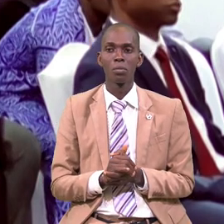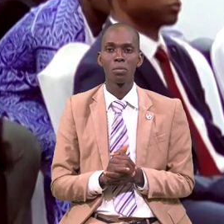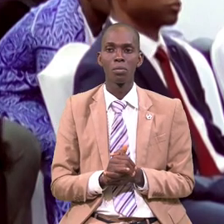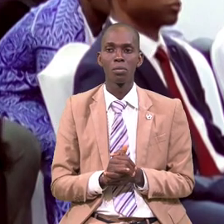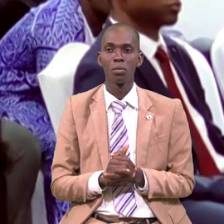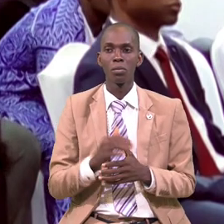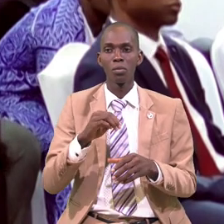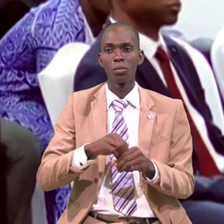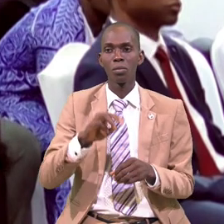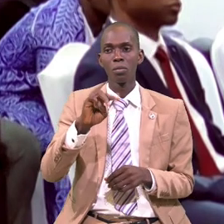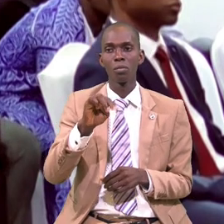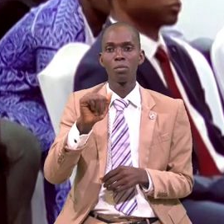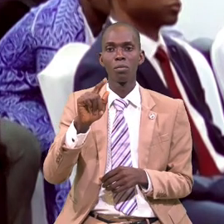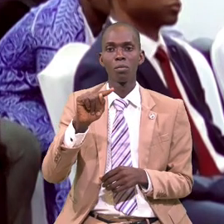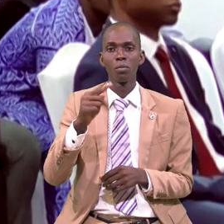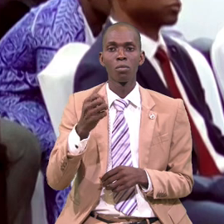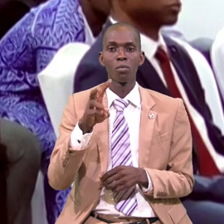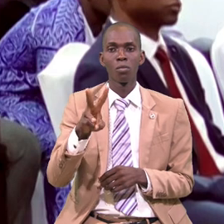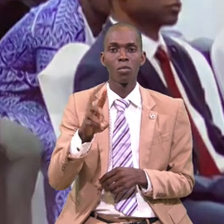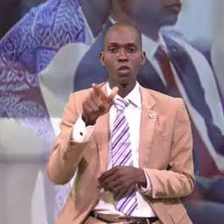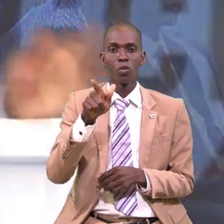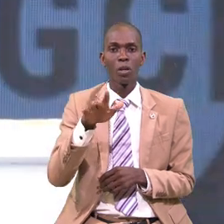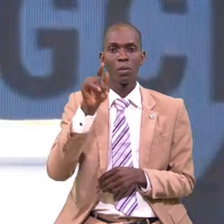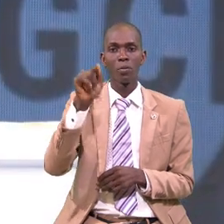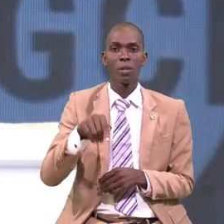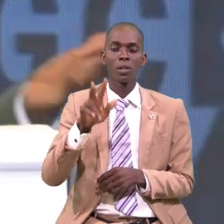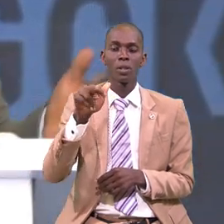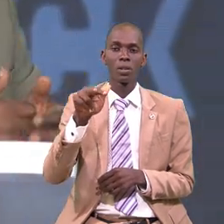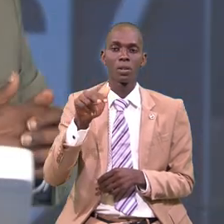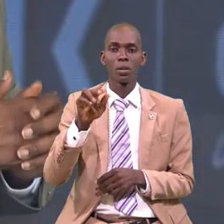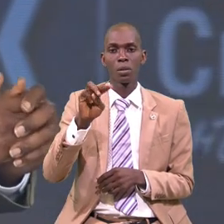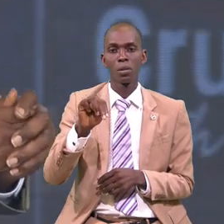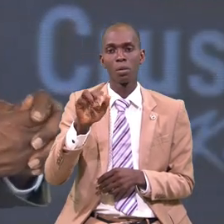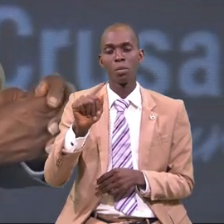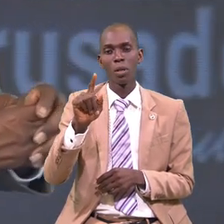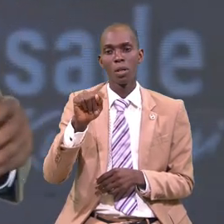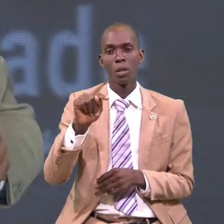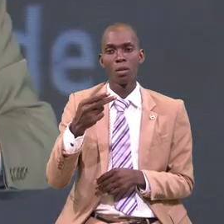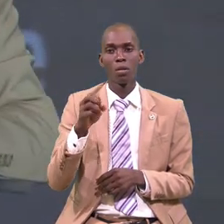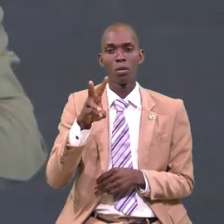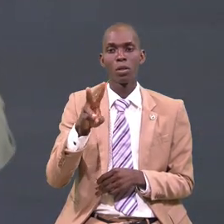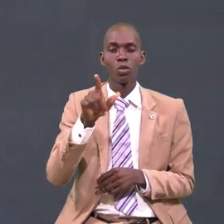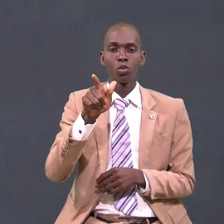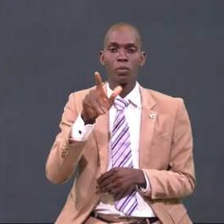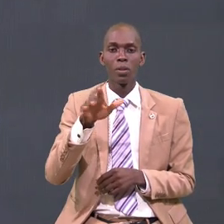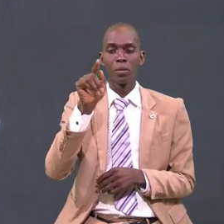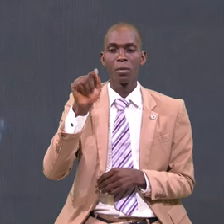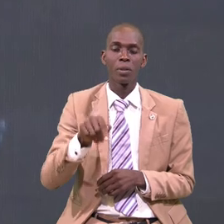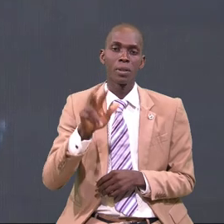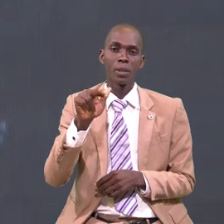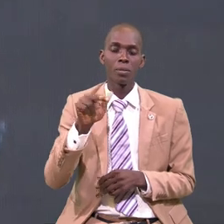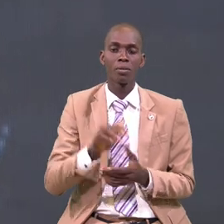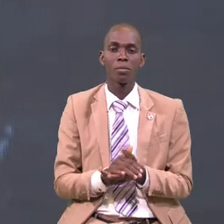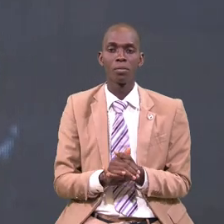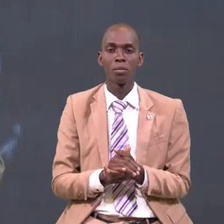Matthew chapter 25 verse 13. In Matthew 25 verse 13,